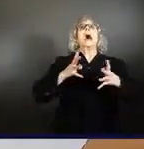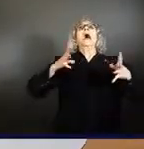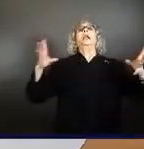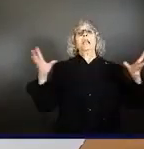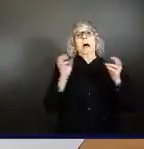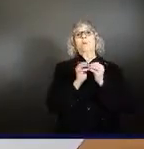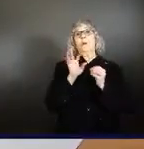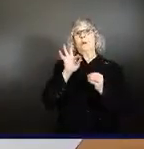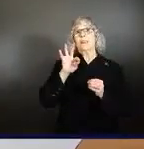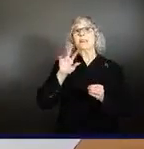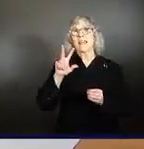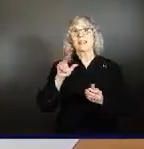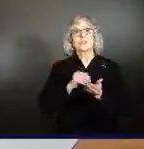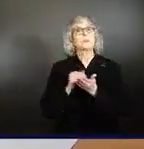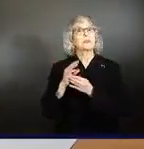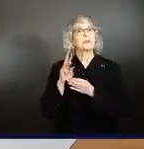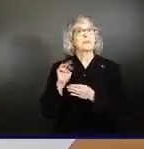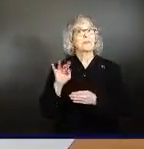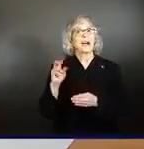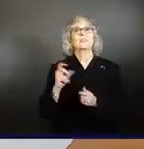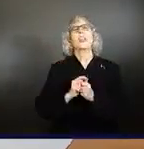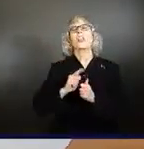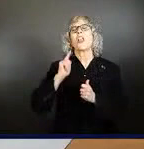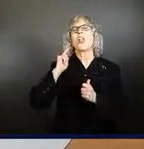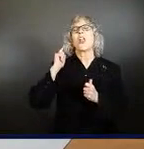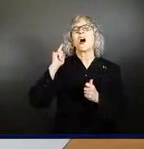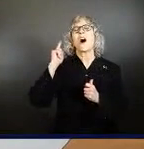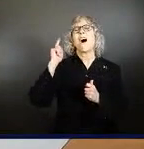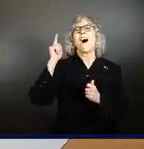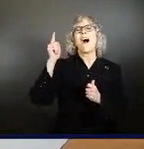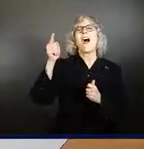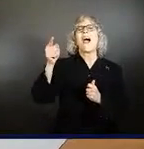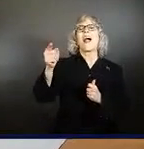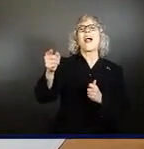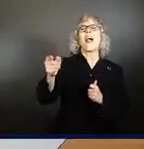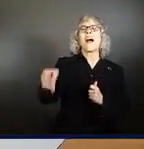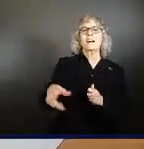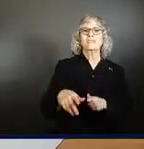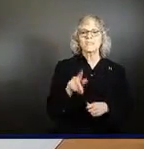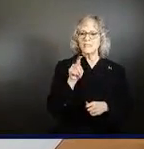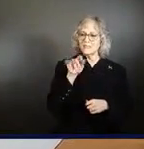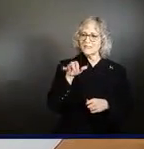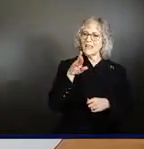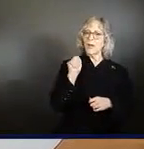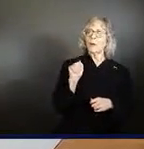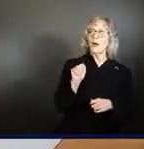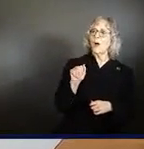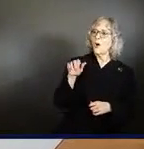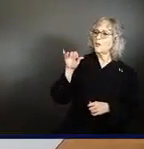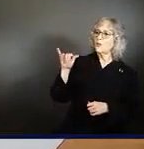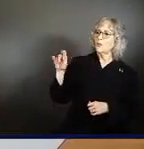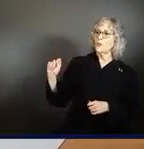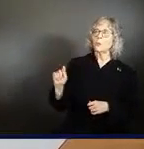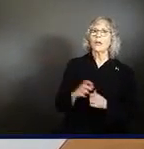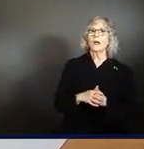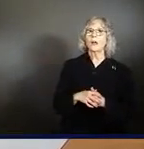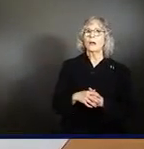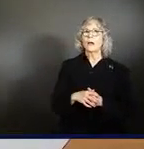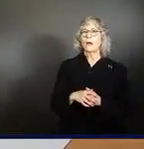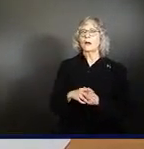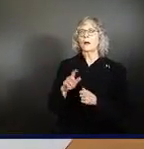a lot more. It's a very large distance. Yeah, that's good to know. We have Pyro on YouTube who asks, will JWST help